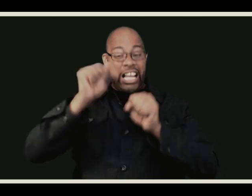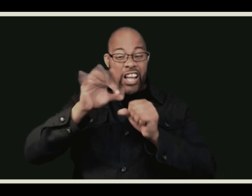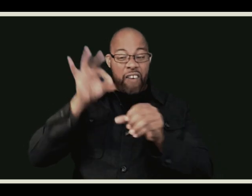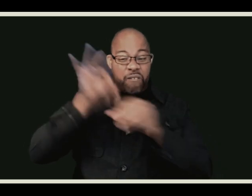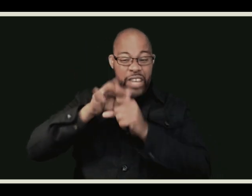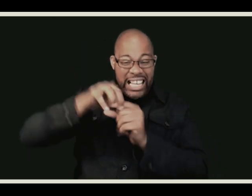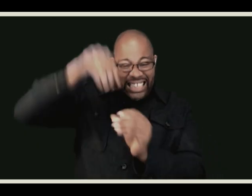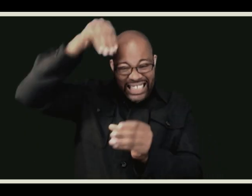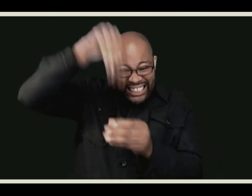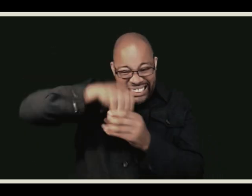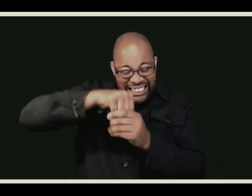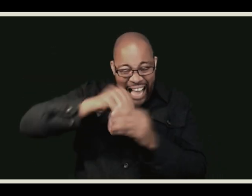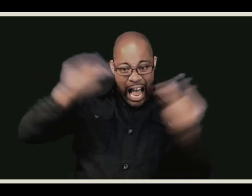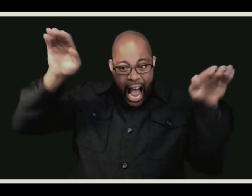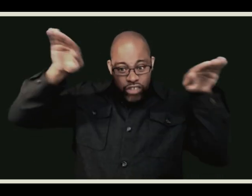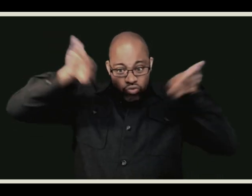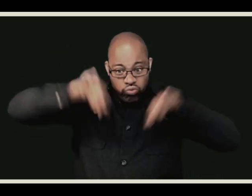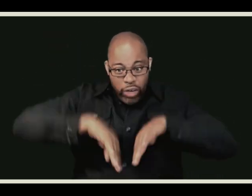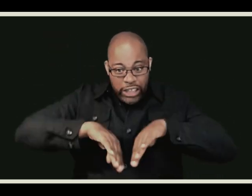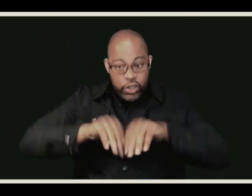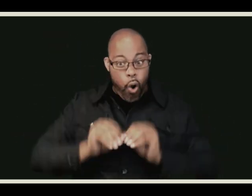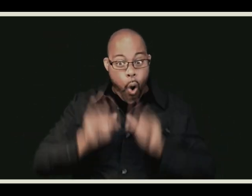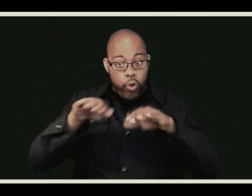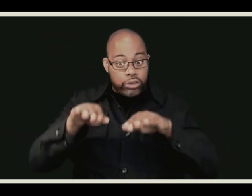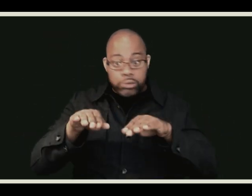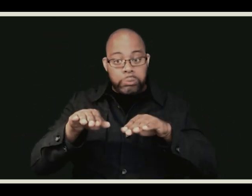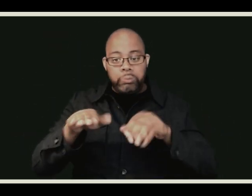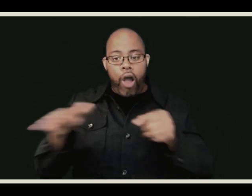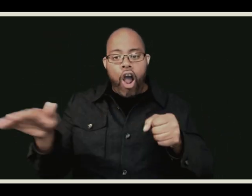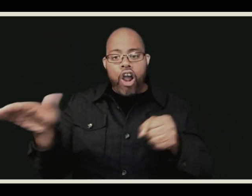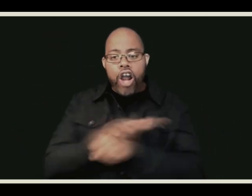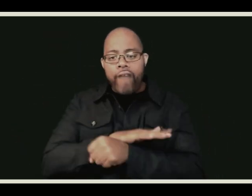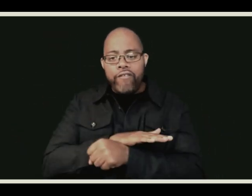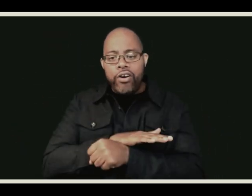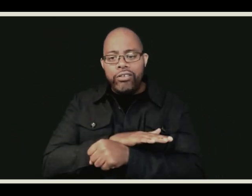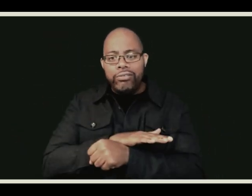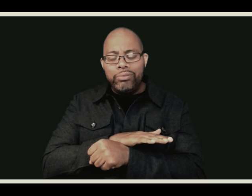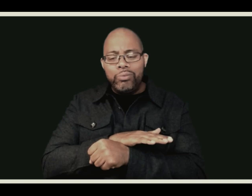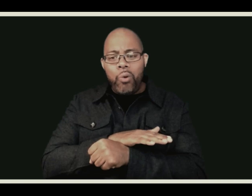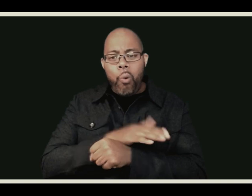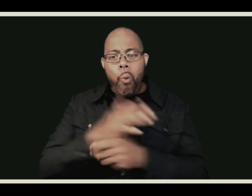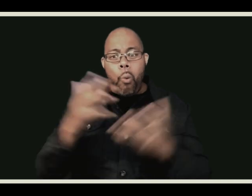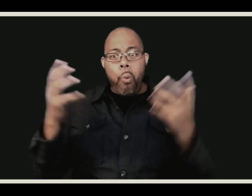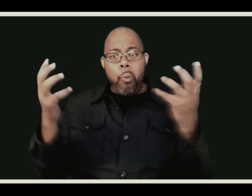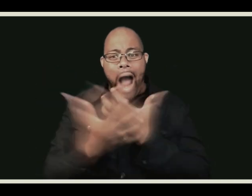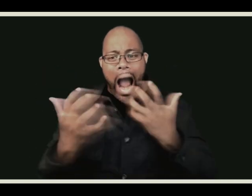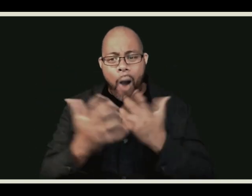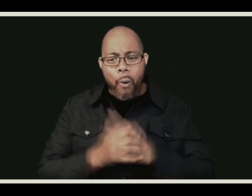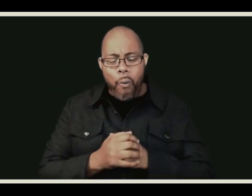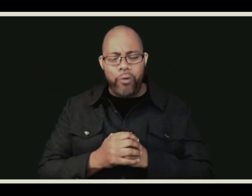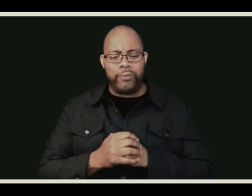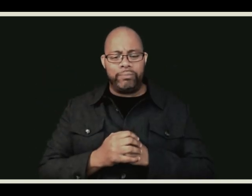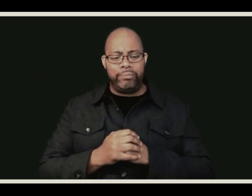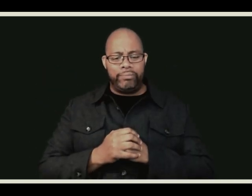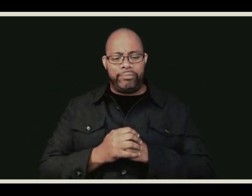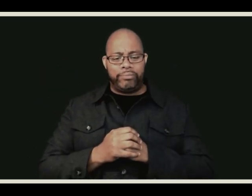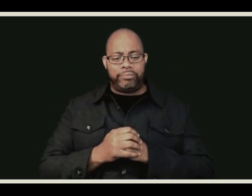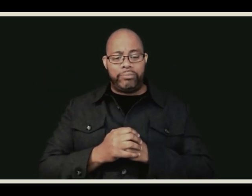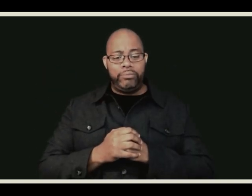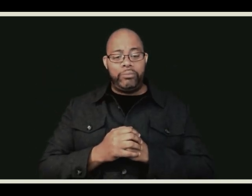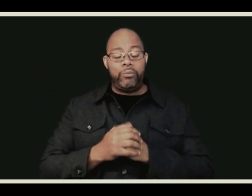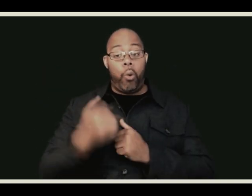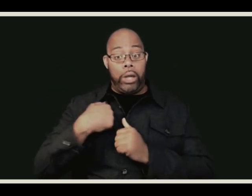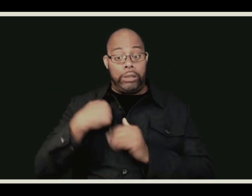fit inside of our deepest trench, and we'd never see it at all. Incredible. As